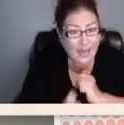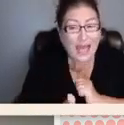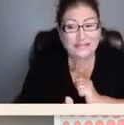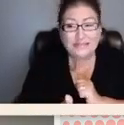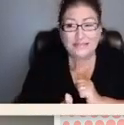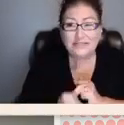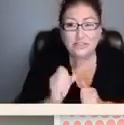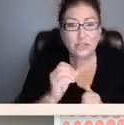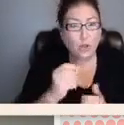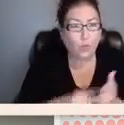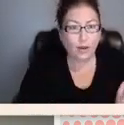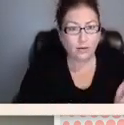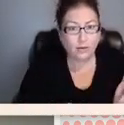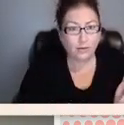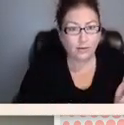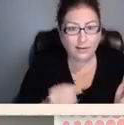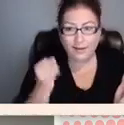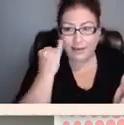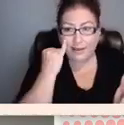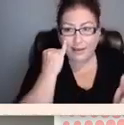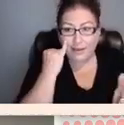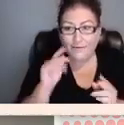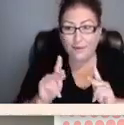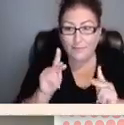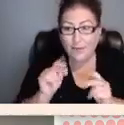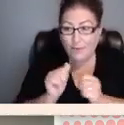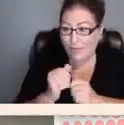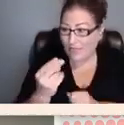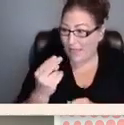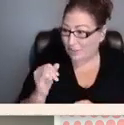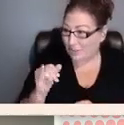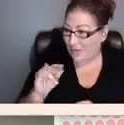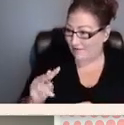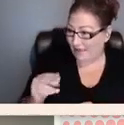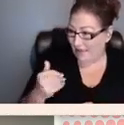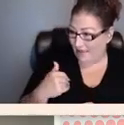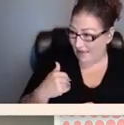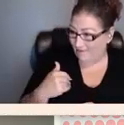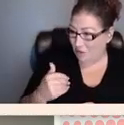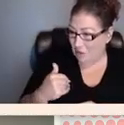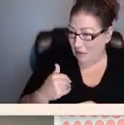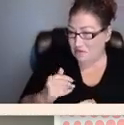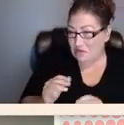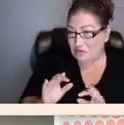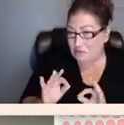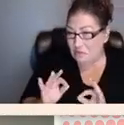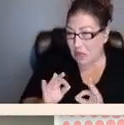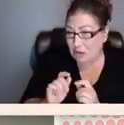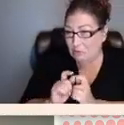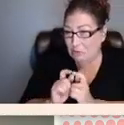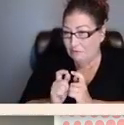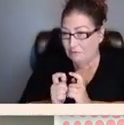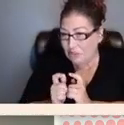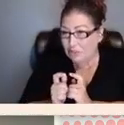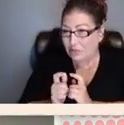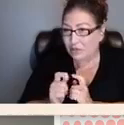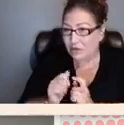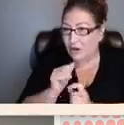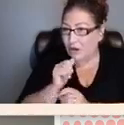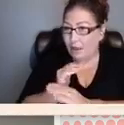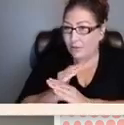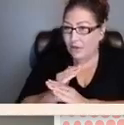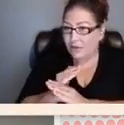what if folks with HIV, you have this minor provision, are not protected? But